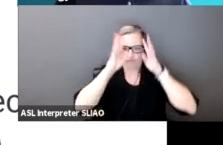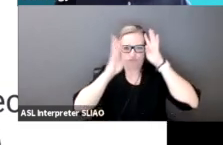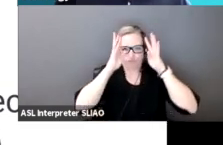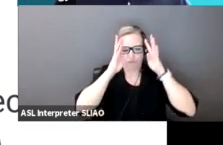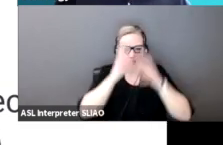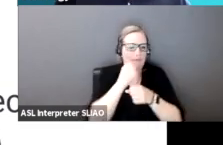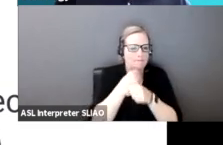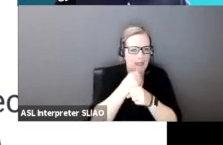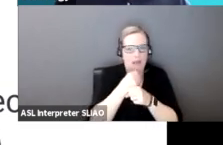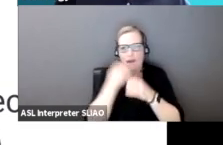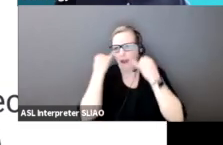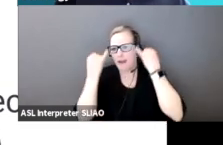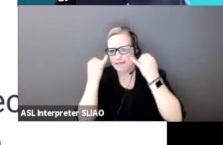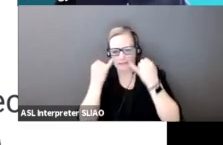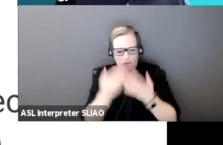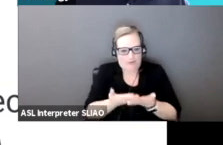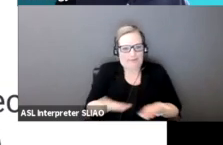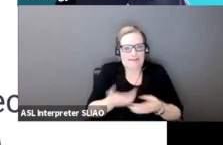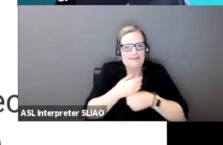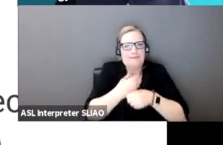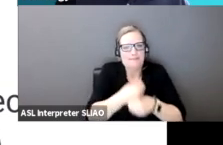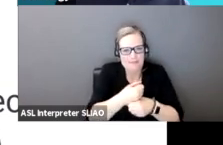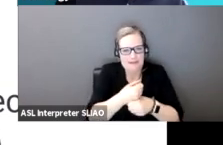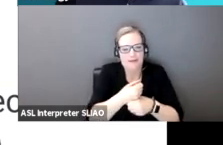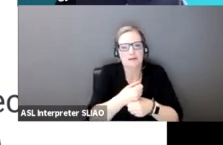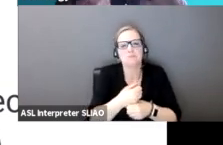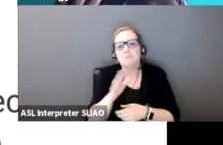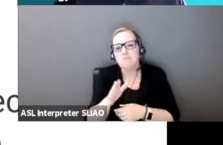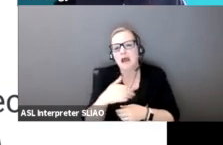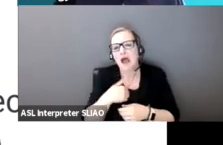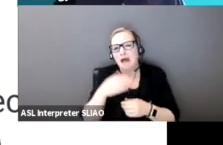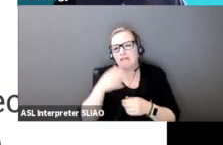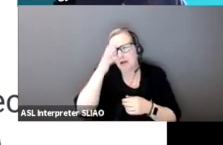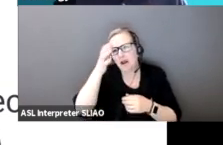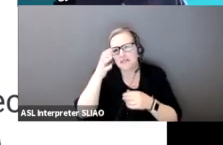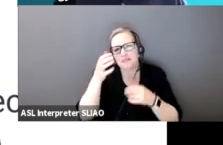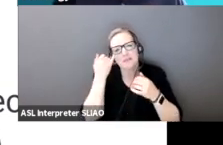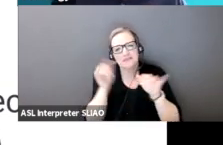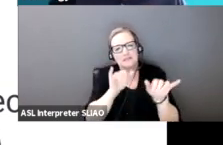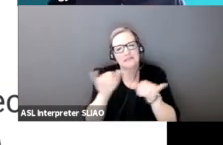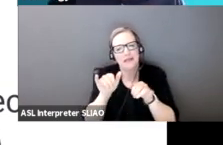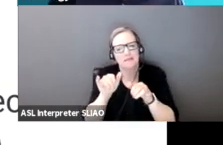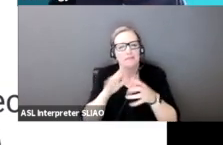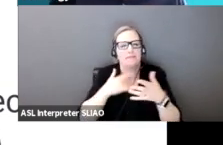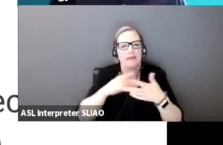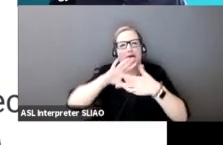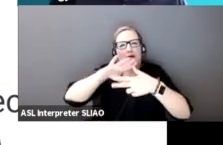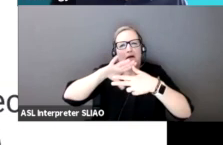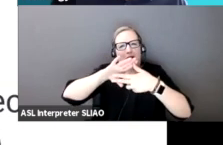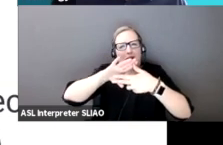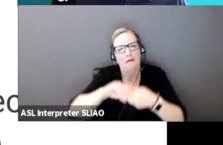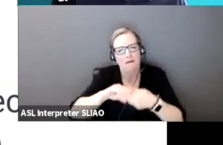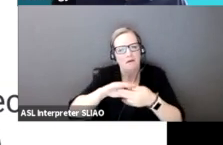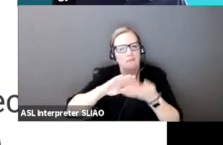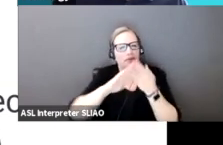And there are three aspects here that are commonly conflated. First of all, the actual intellectual creation, the underlying idea,